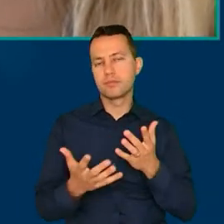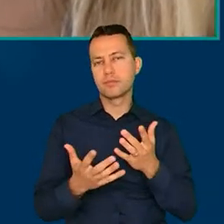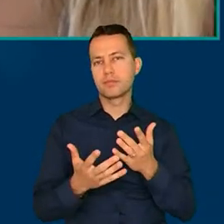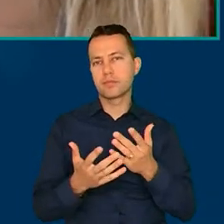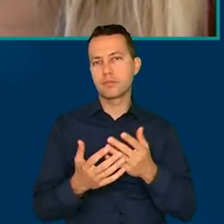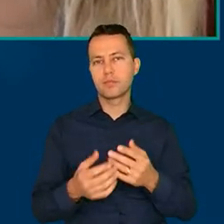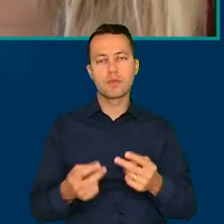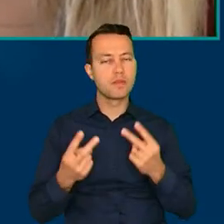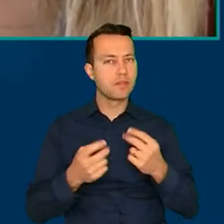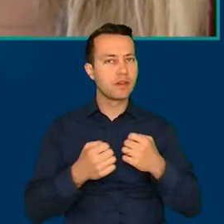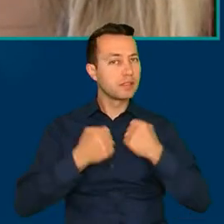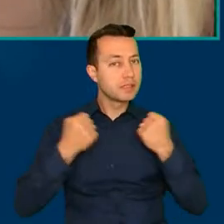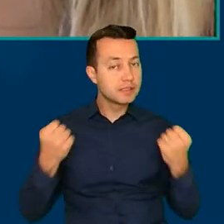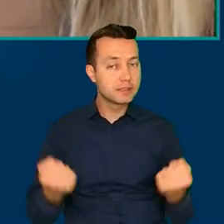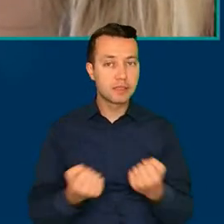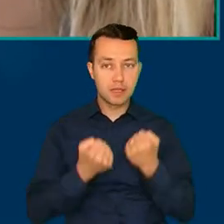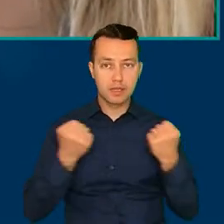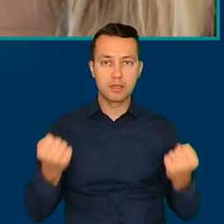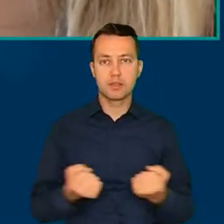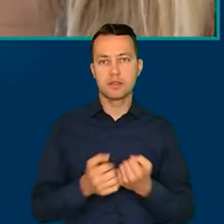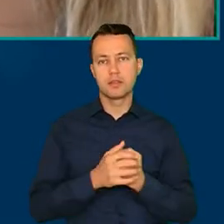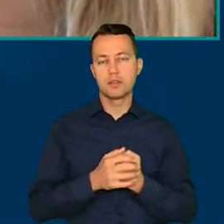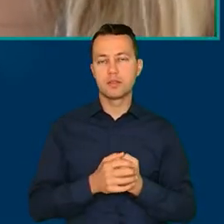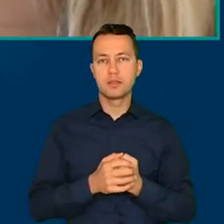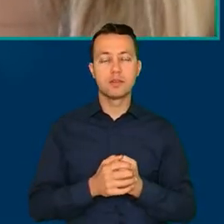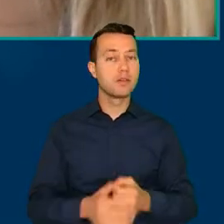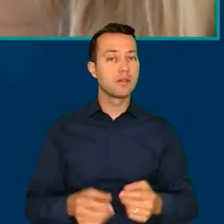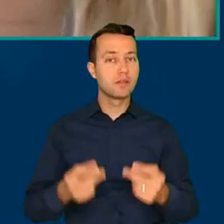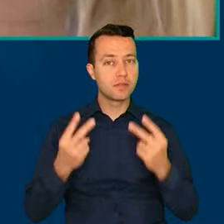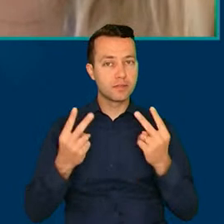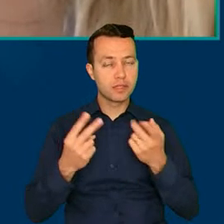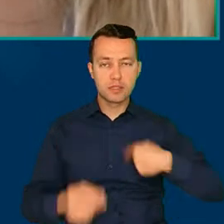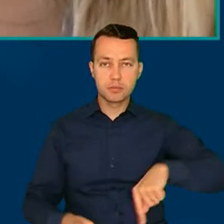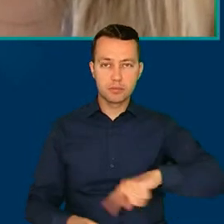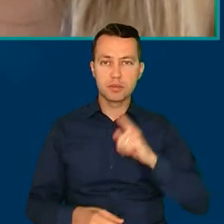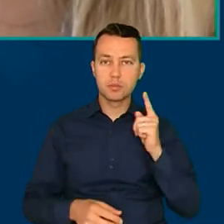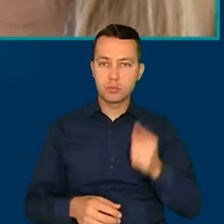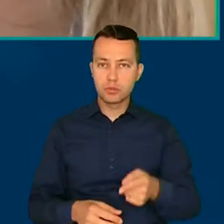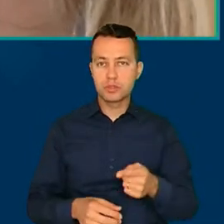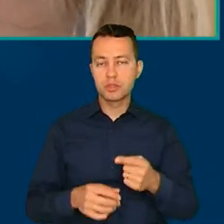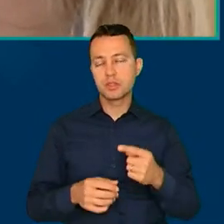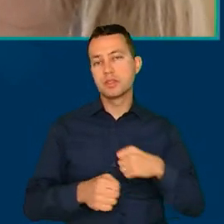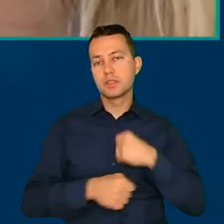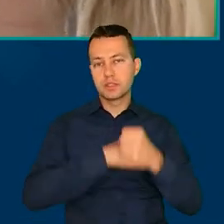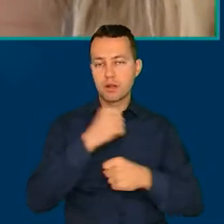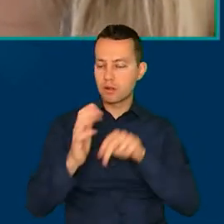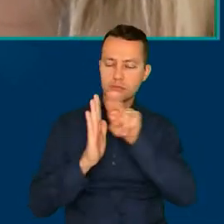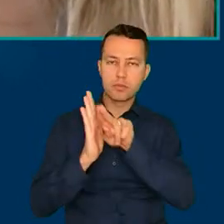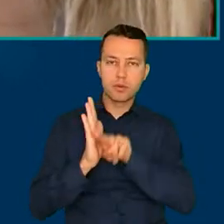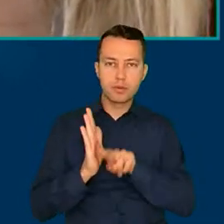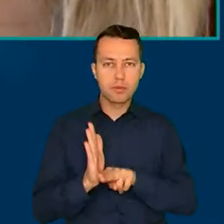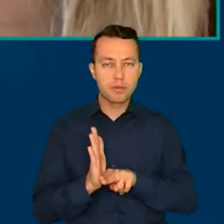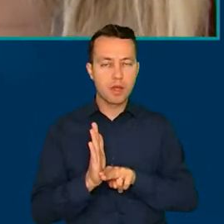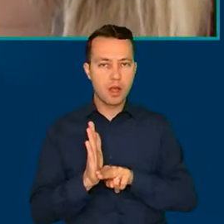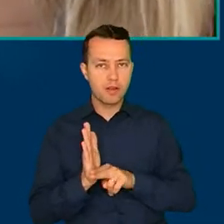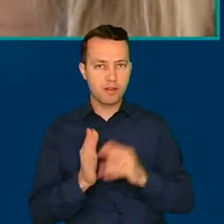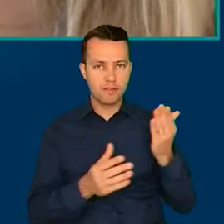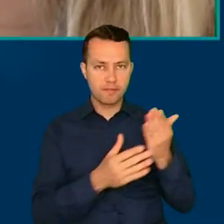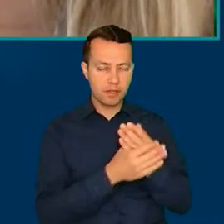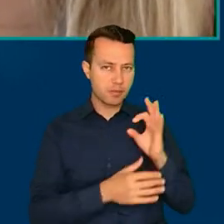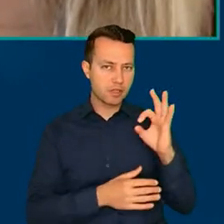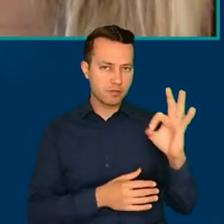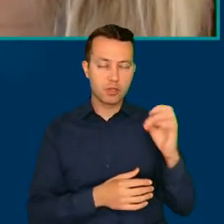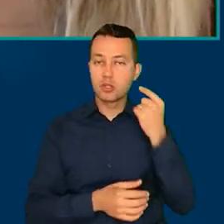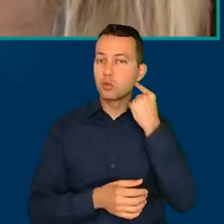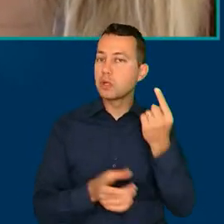and commitments at an enterprise level. In our specific due diligence guidance, we provide a little more meat on what that